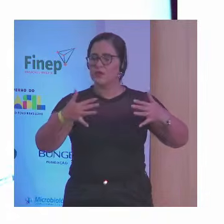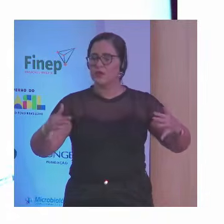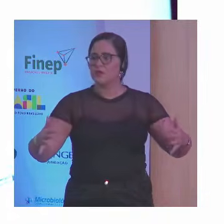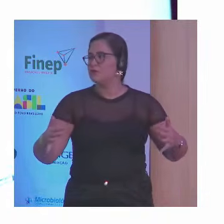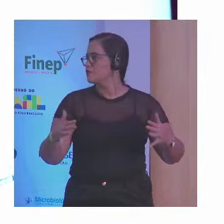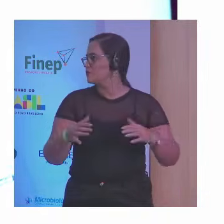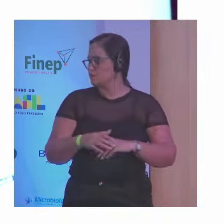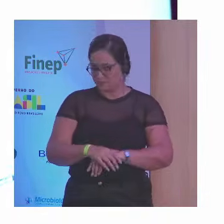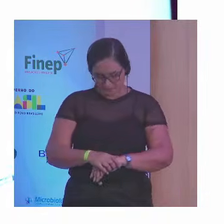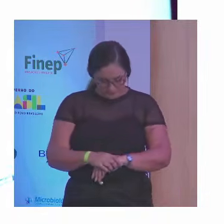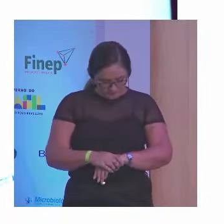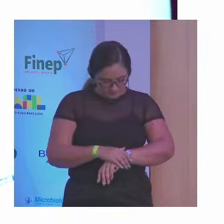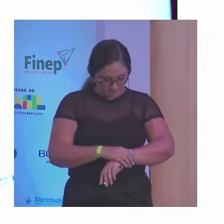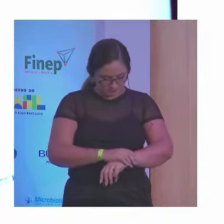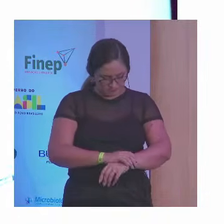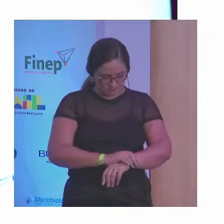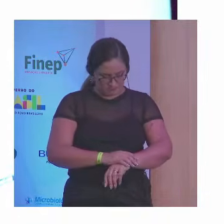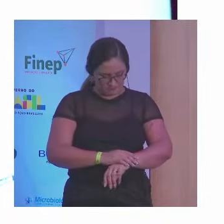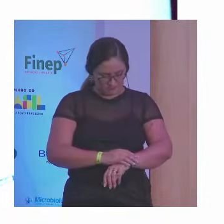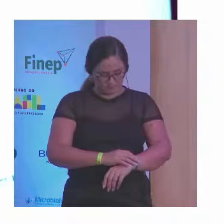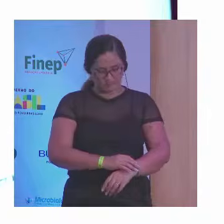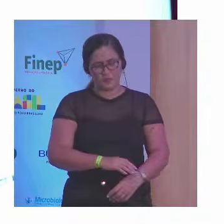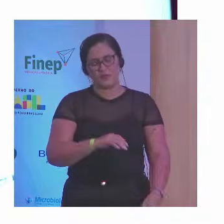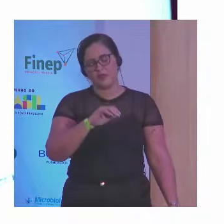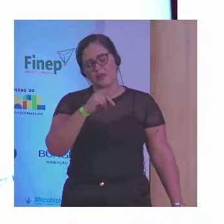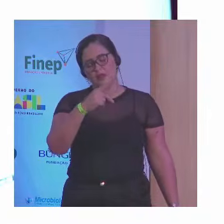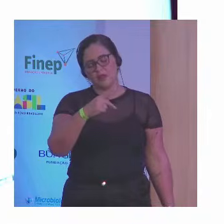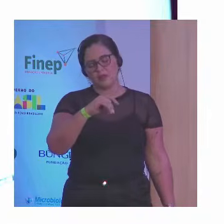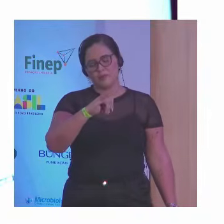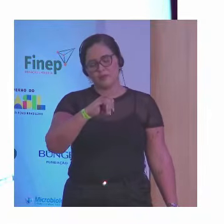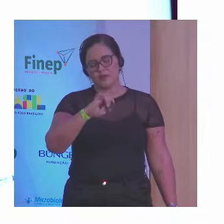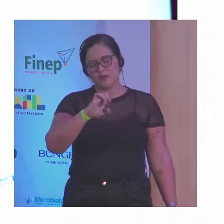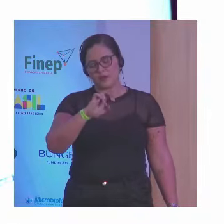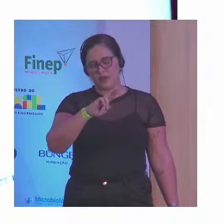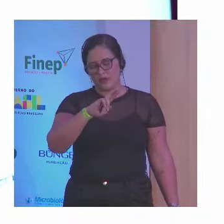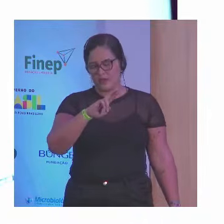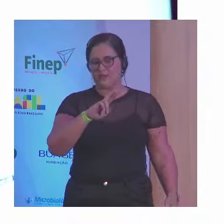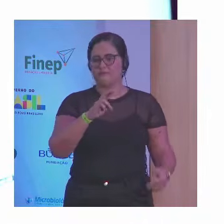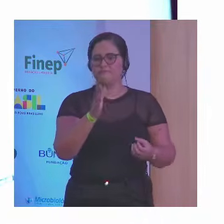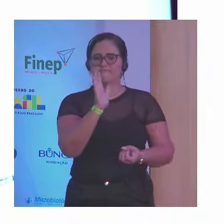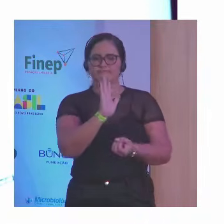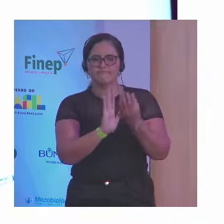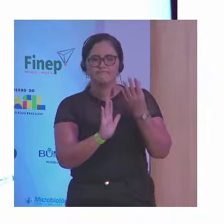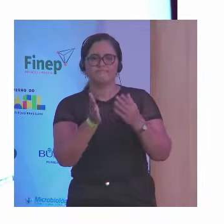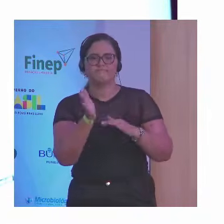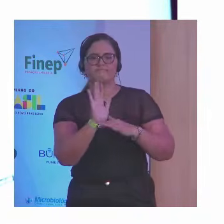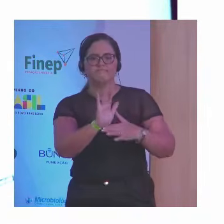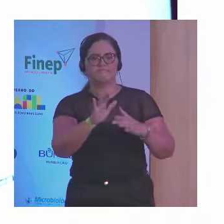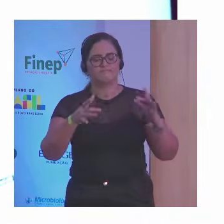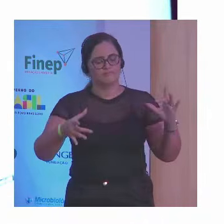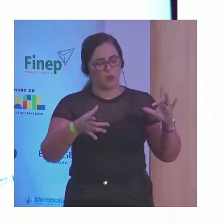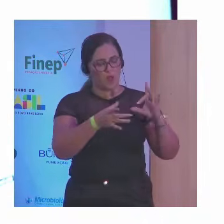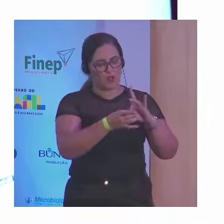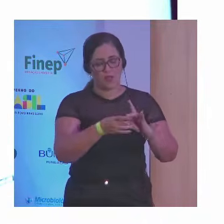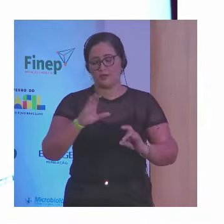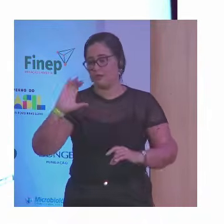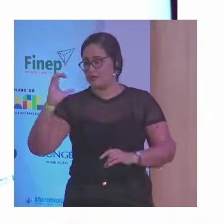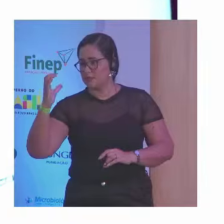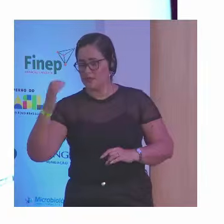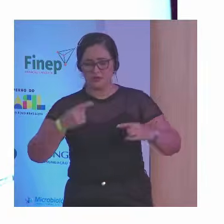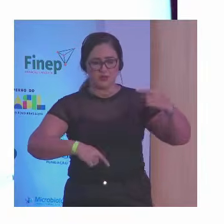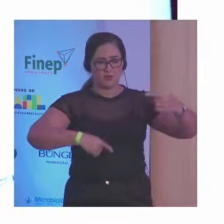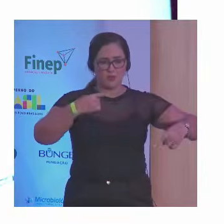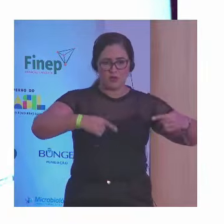has been instrumental in building international collaborations that connect science, policy, and